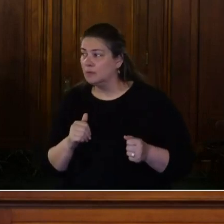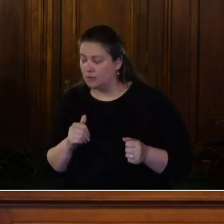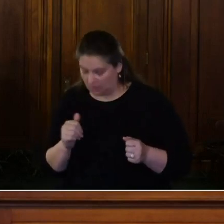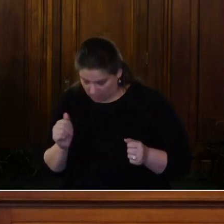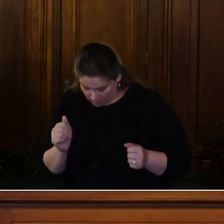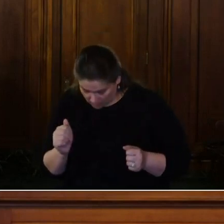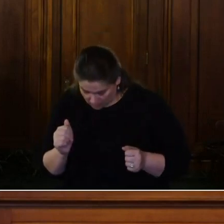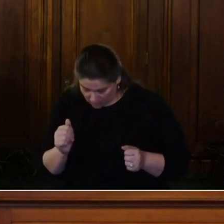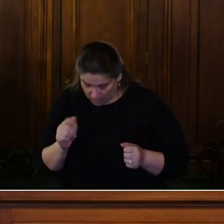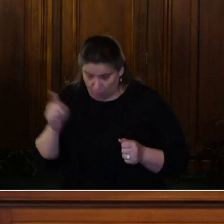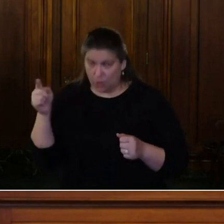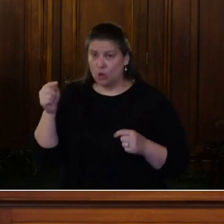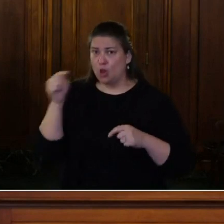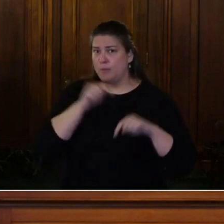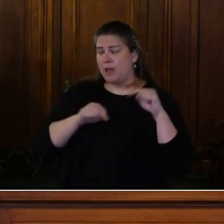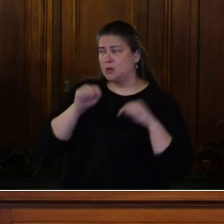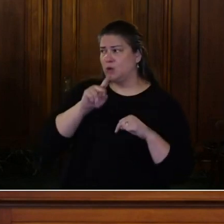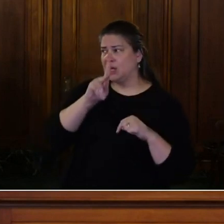Mm-hmm.